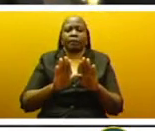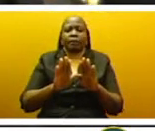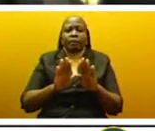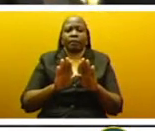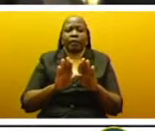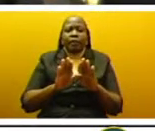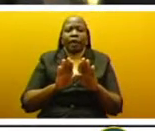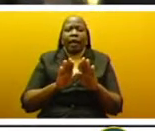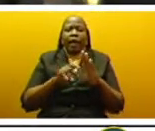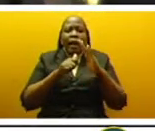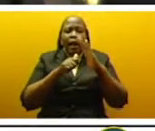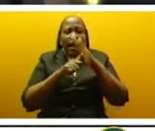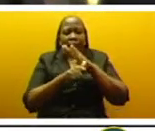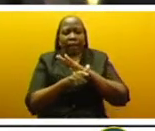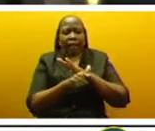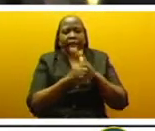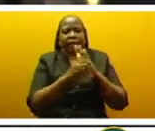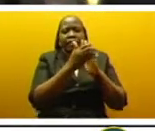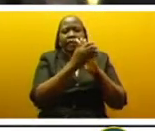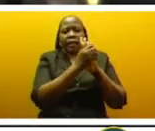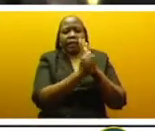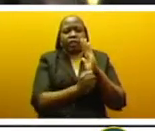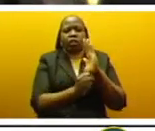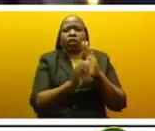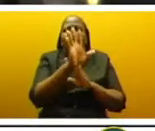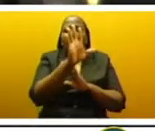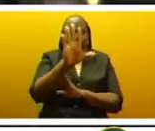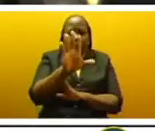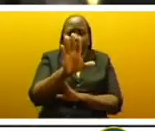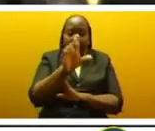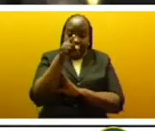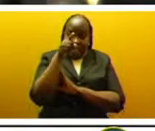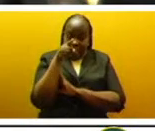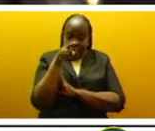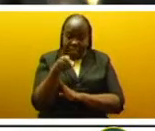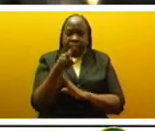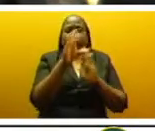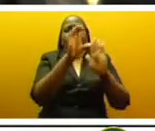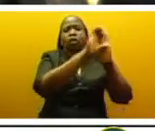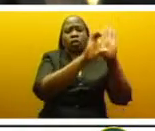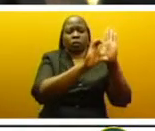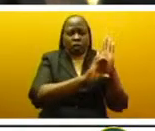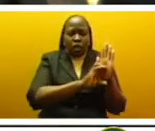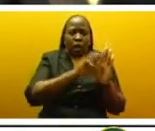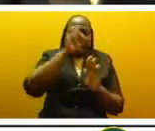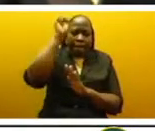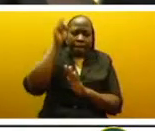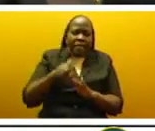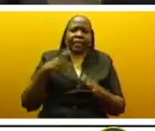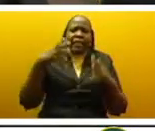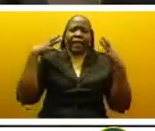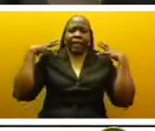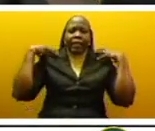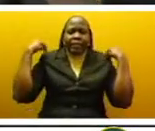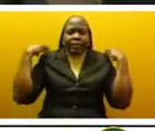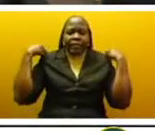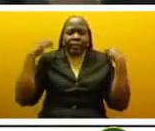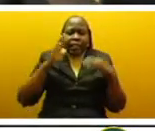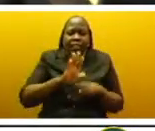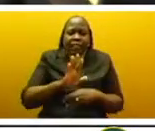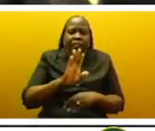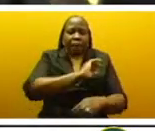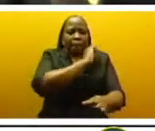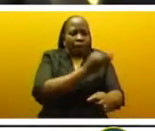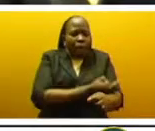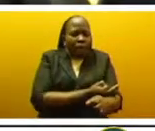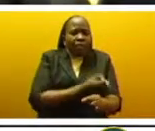Sub-Article 5, the Commission shall exercise the powers and perform its function